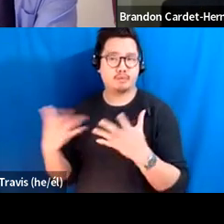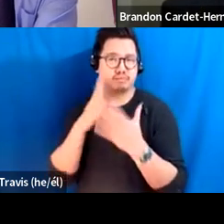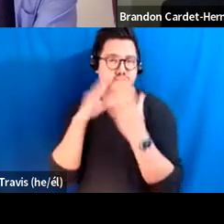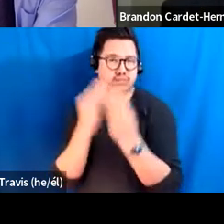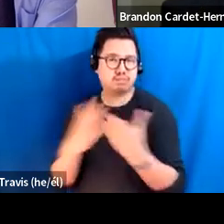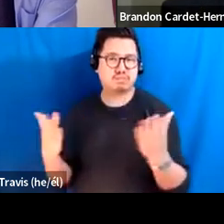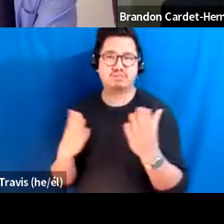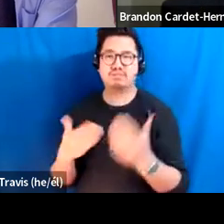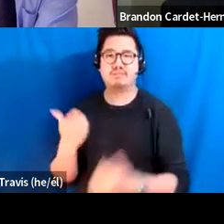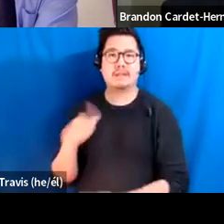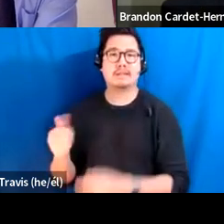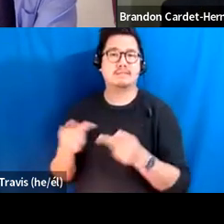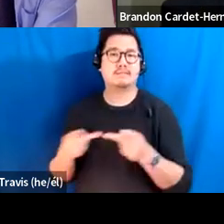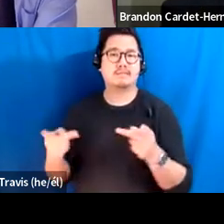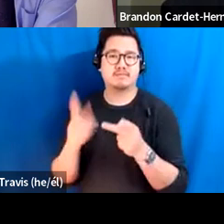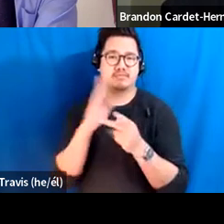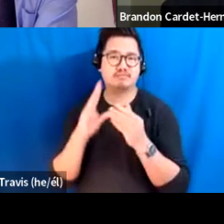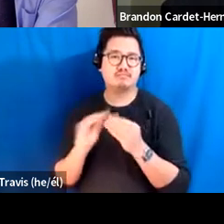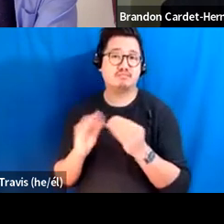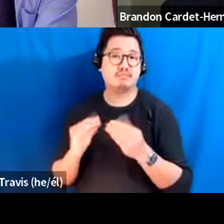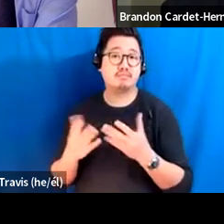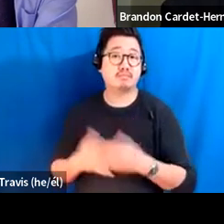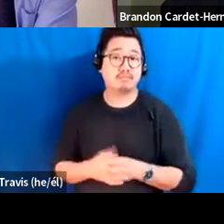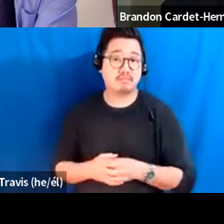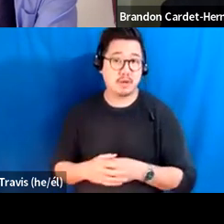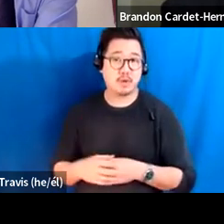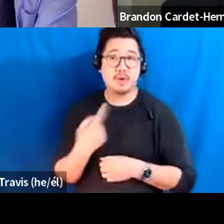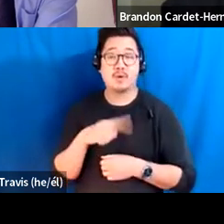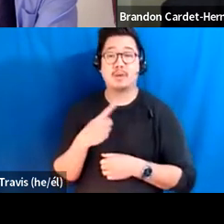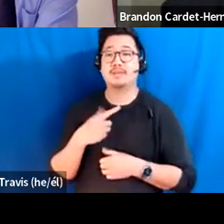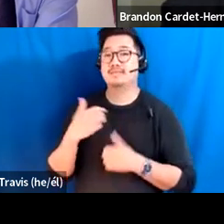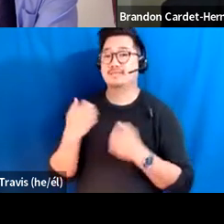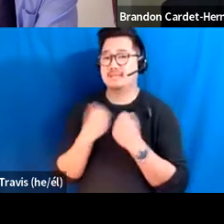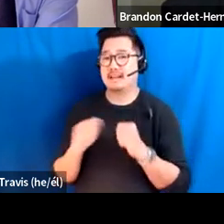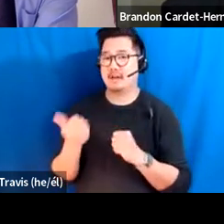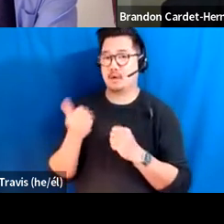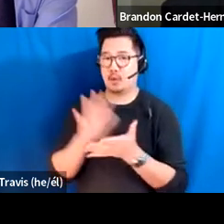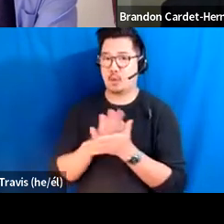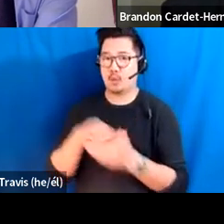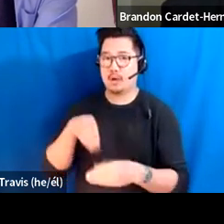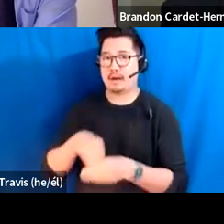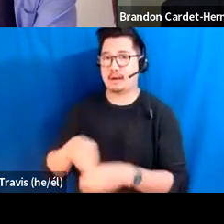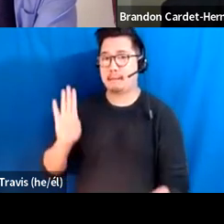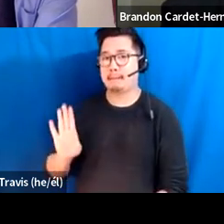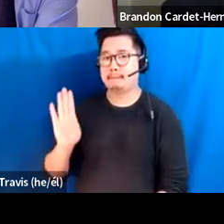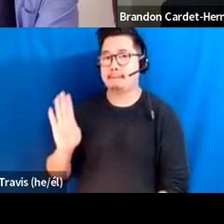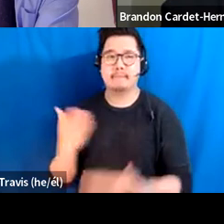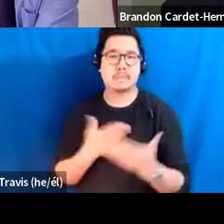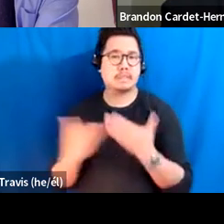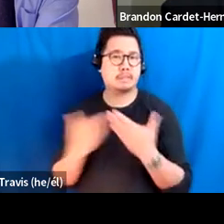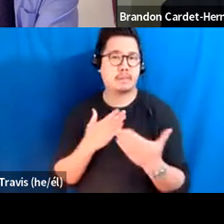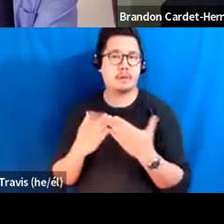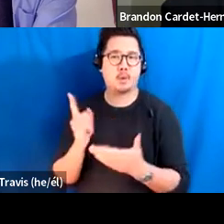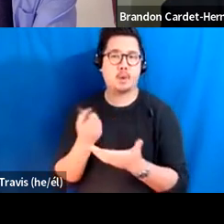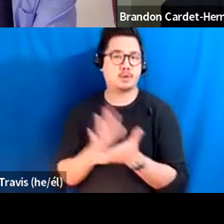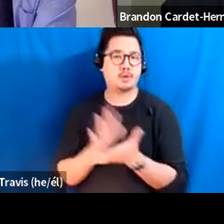anywhere in front of everyone we were at one of the safest school in boston regardless of where that school